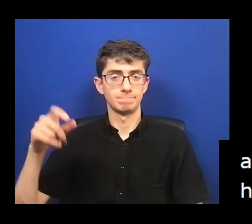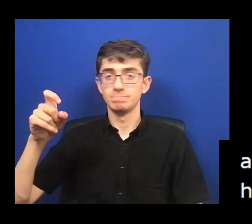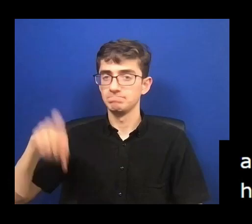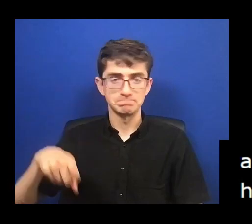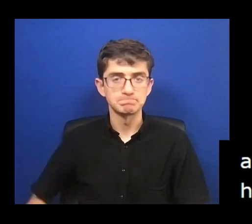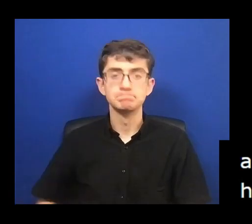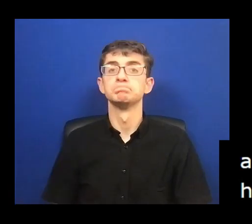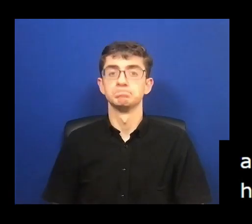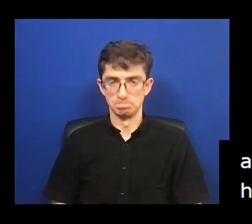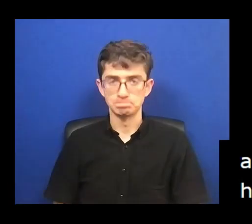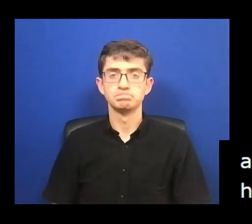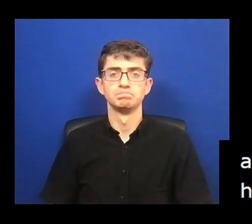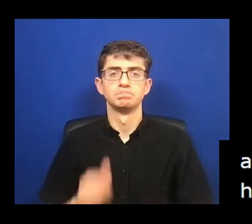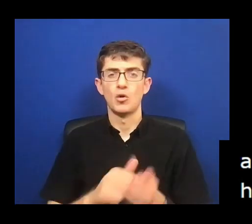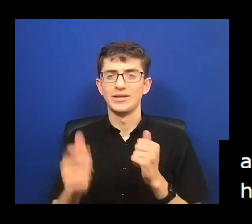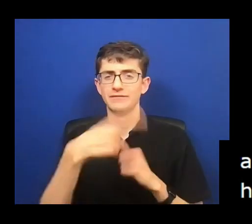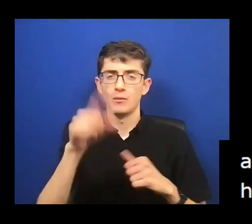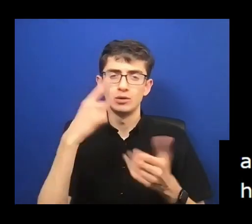how they approach that kind of work.